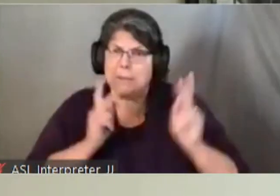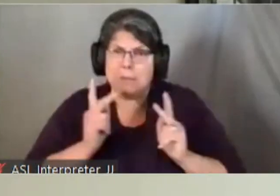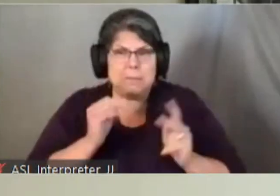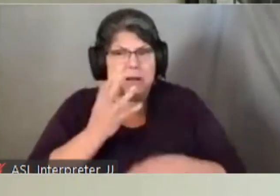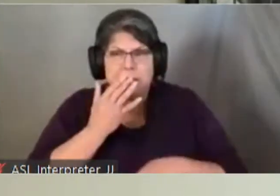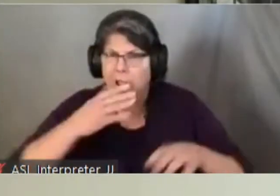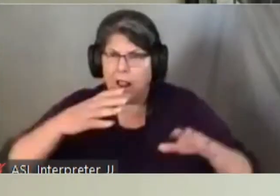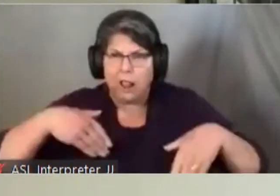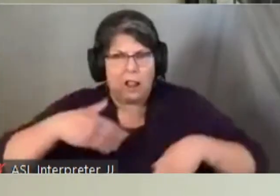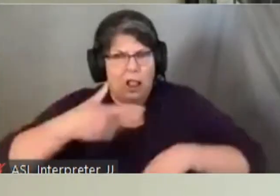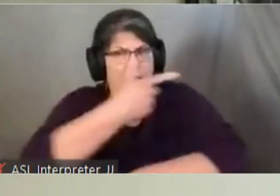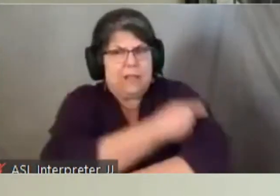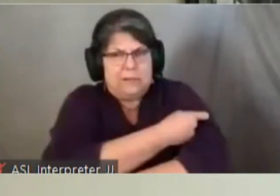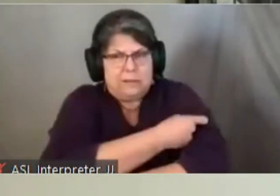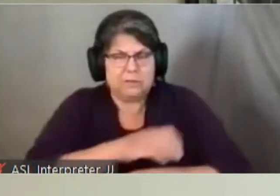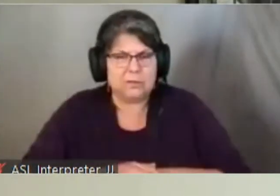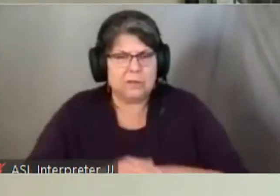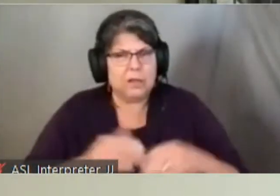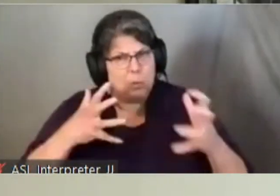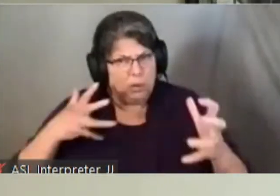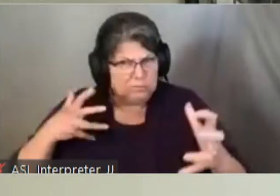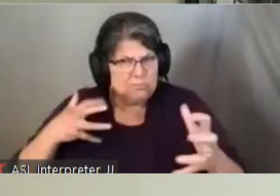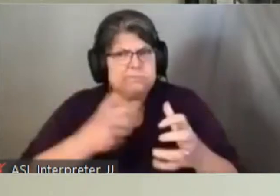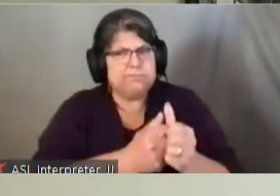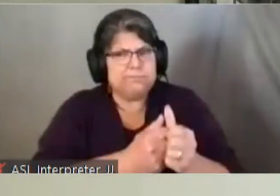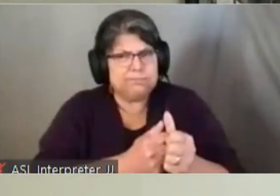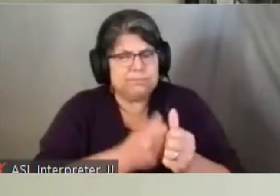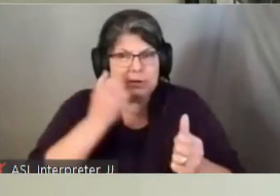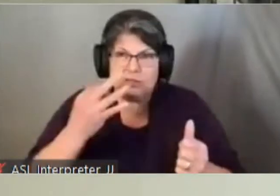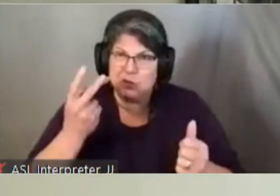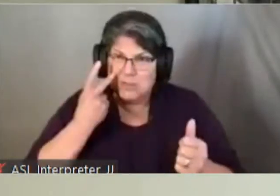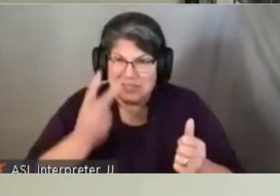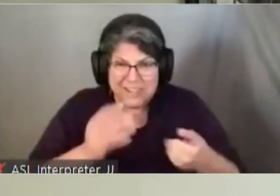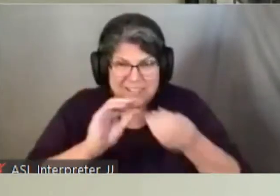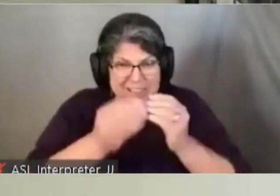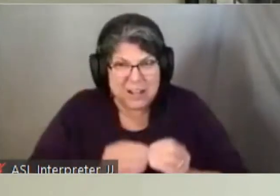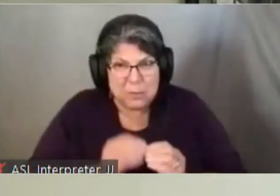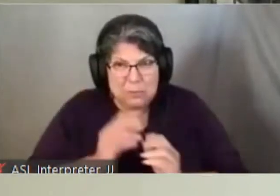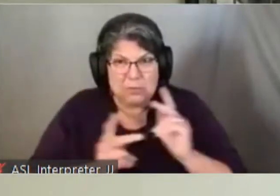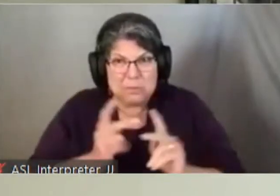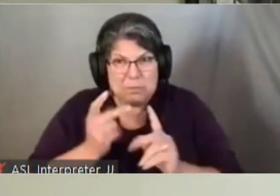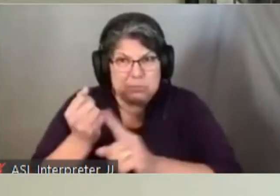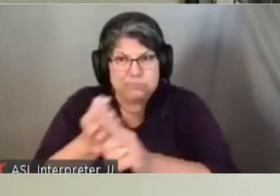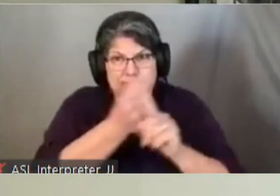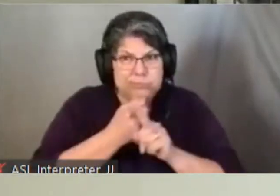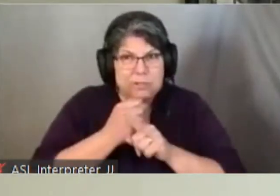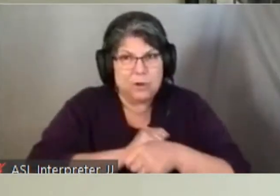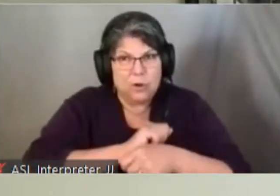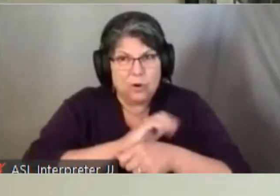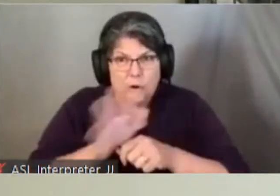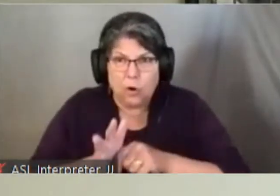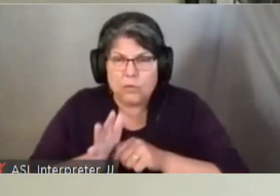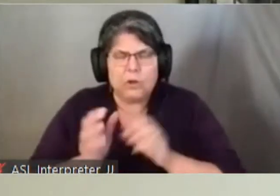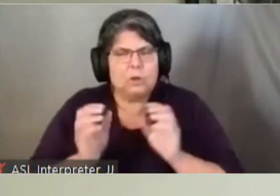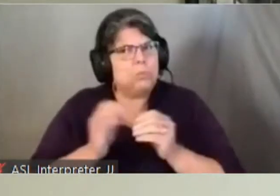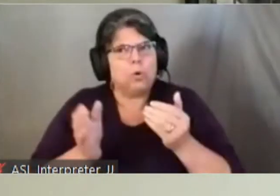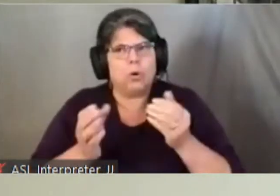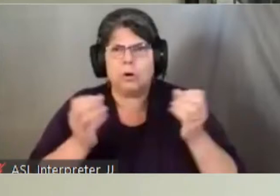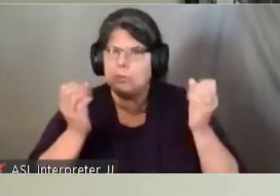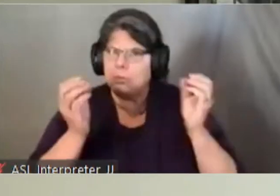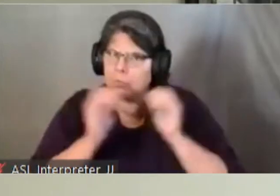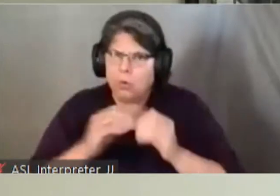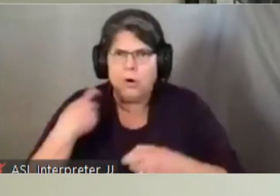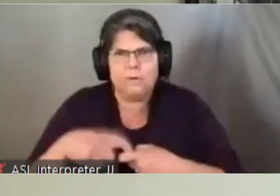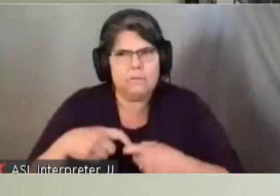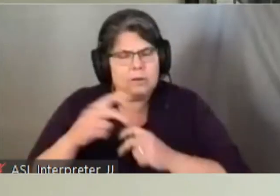trying to catch them up because they're certainly, if you look at our statistics, much more vulnerable to what we've all suffered